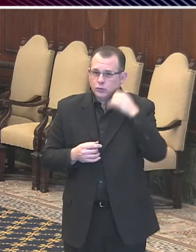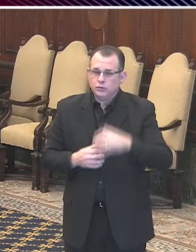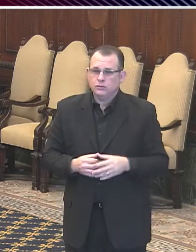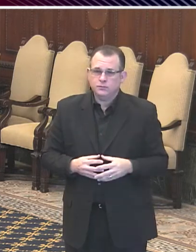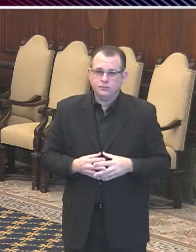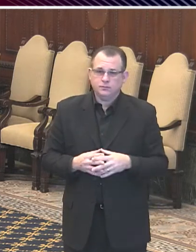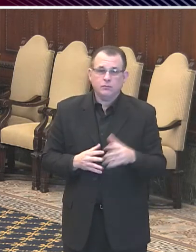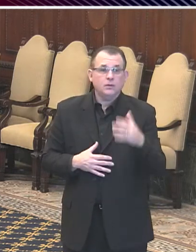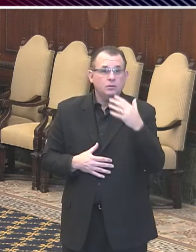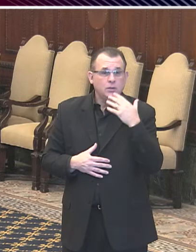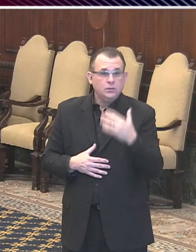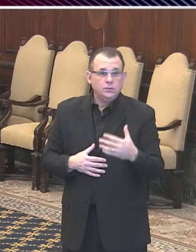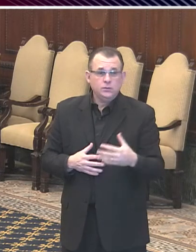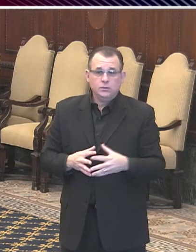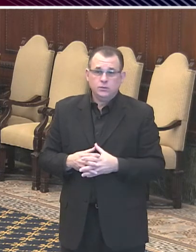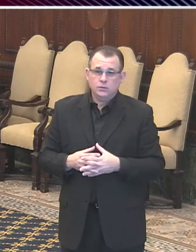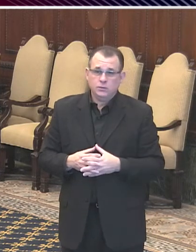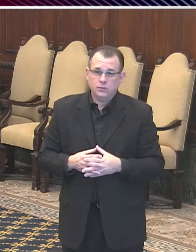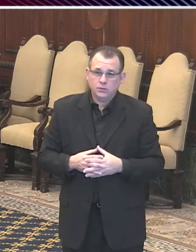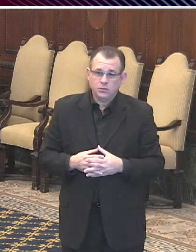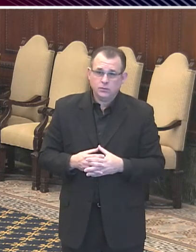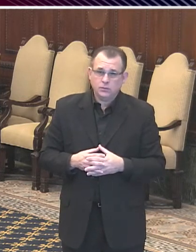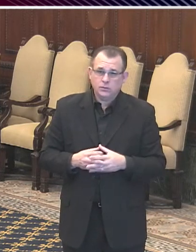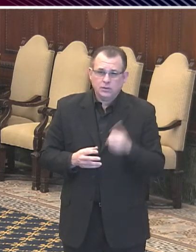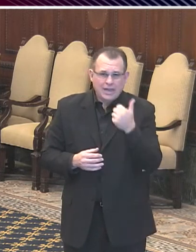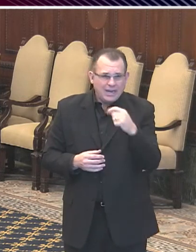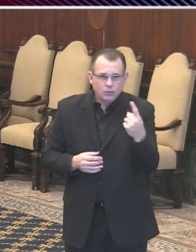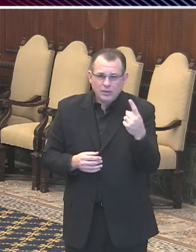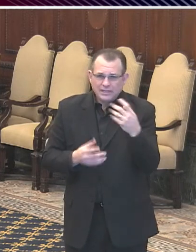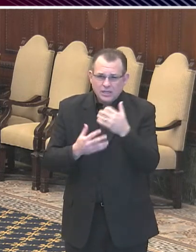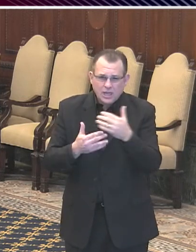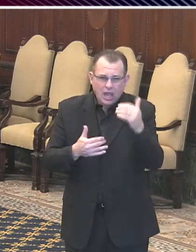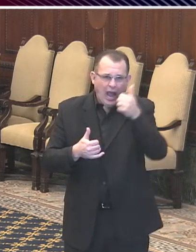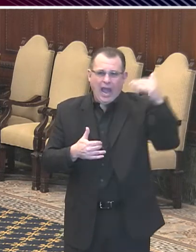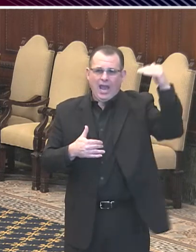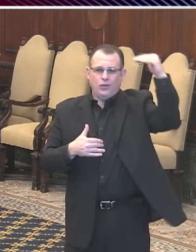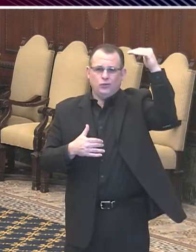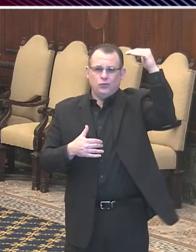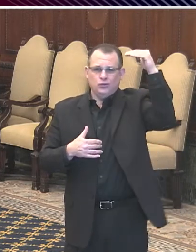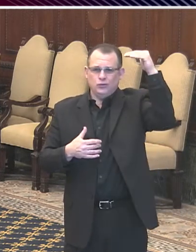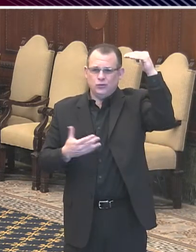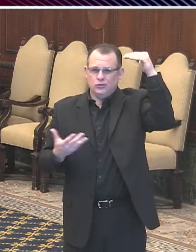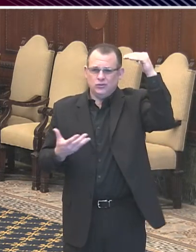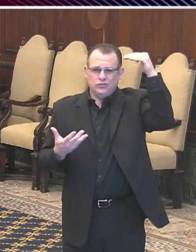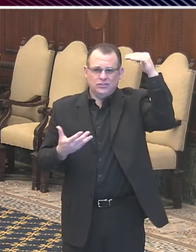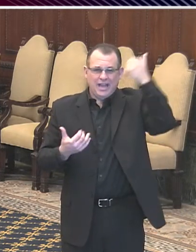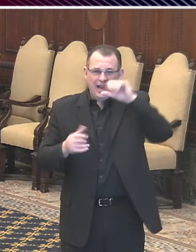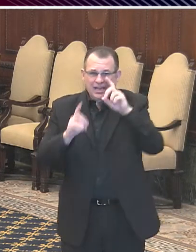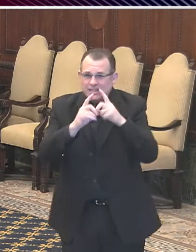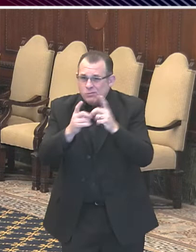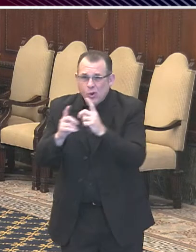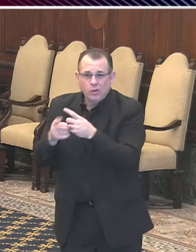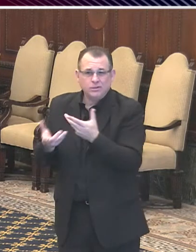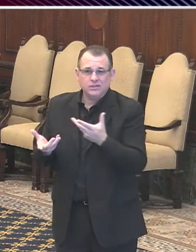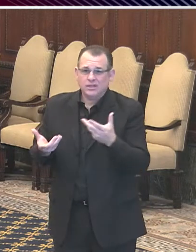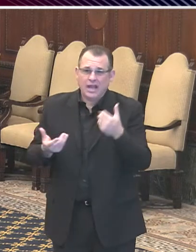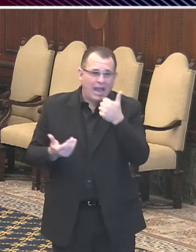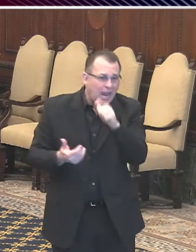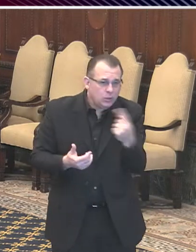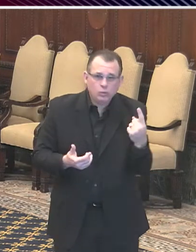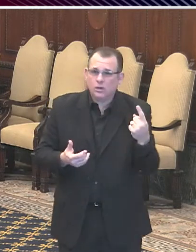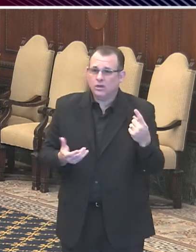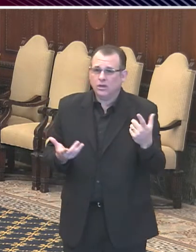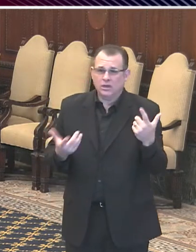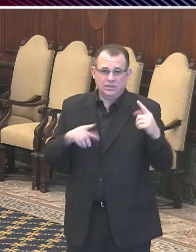much. Has anyone in the higher levels of the administration or a commissioner of any department or anybody like that